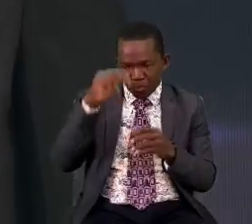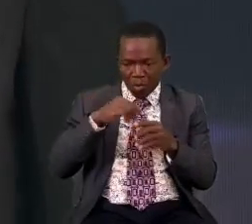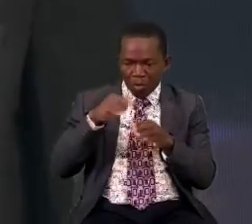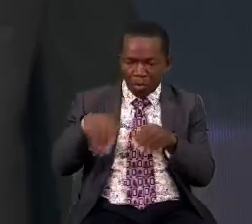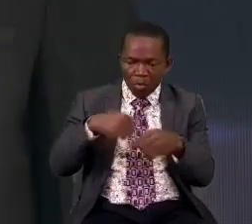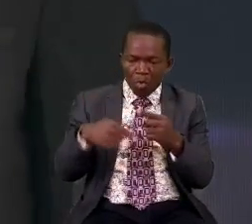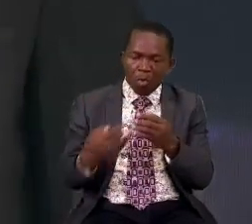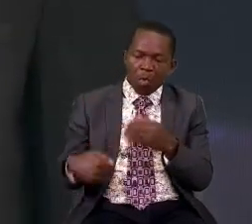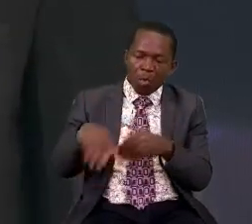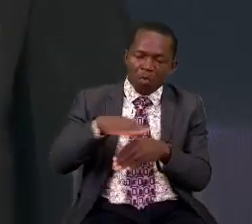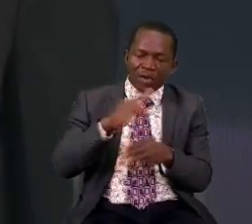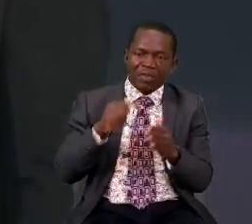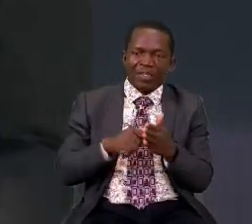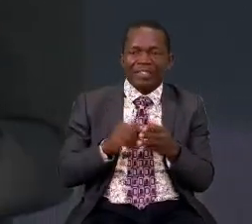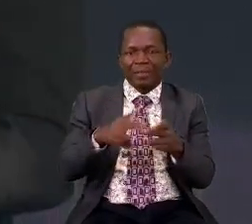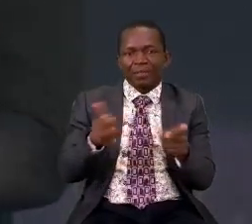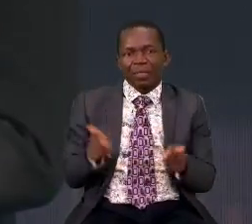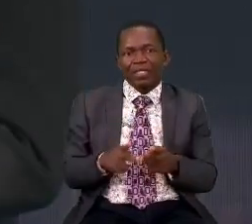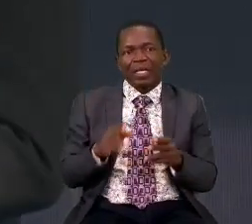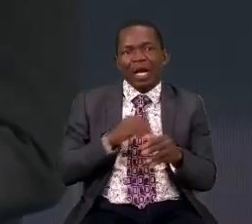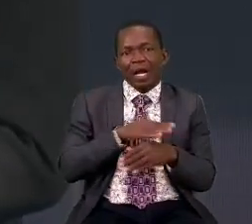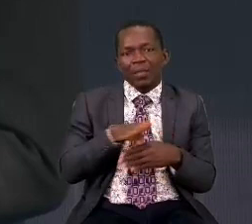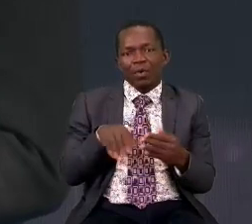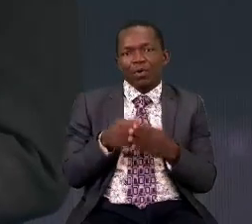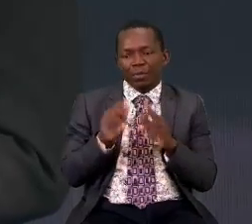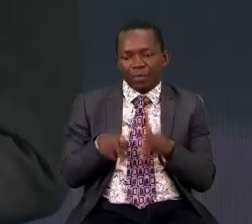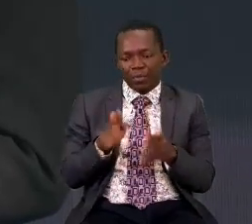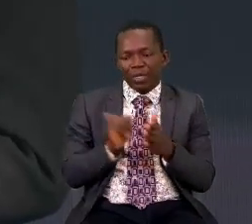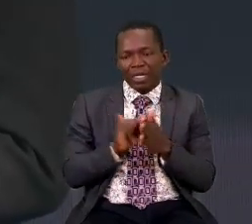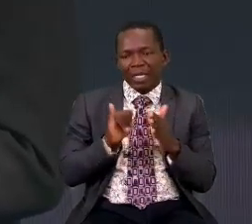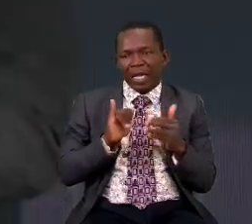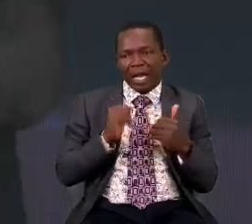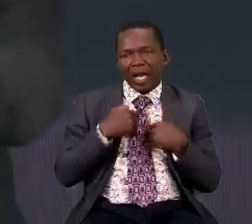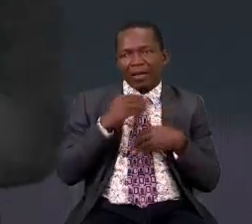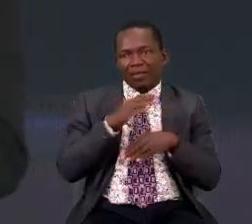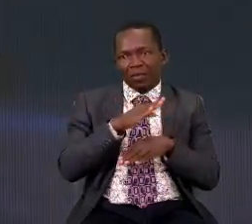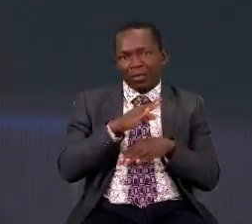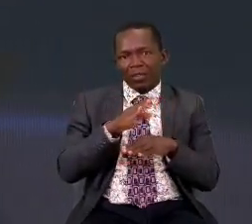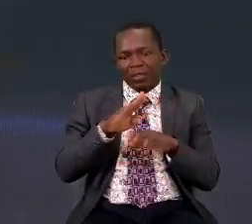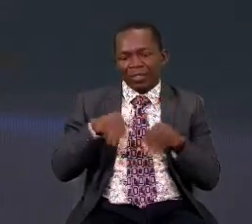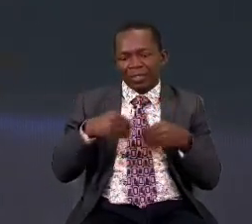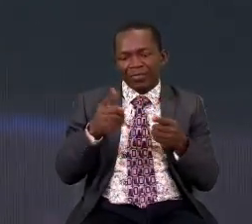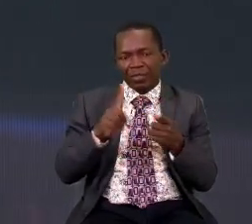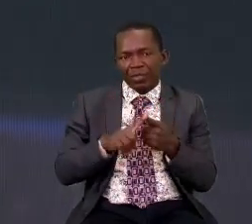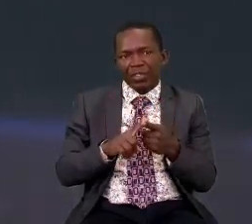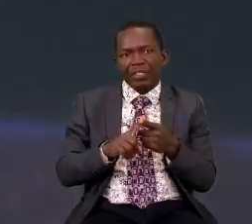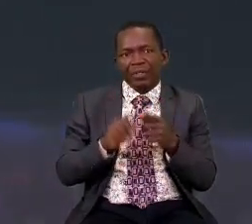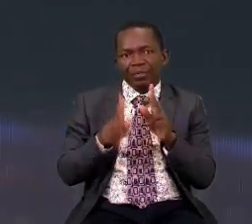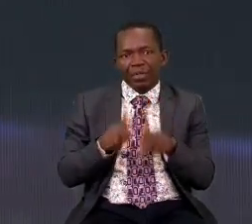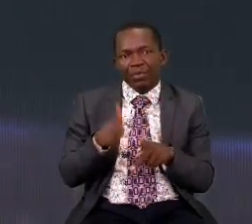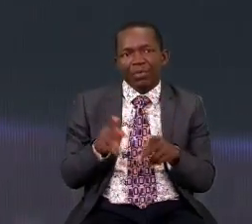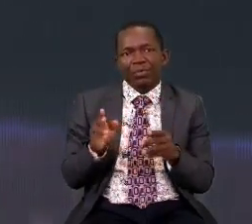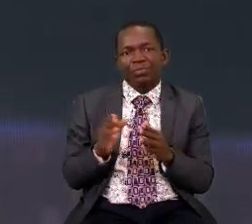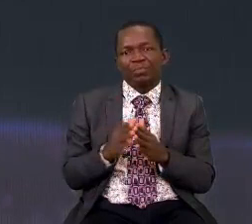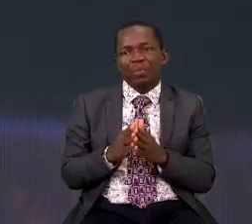do give to them even to the children of Israel look at verse 3 it says